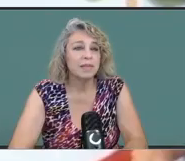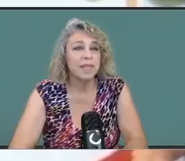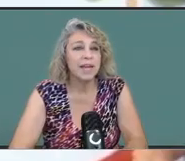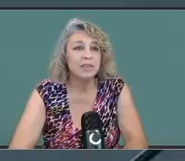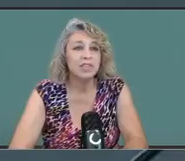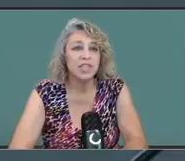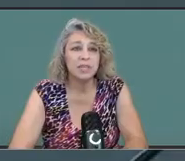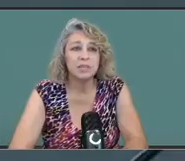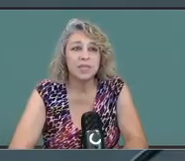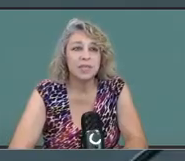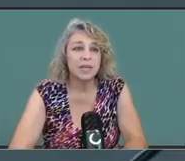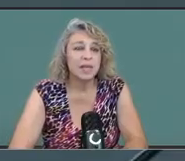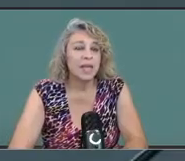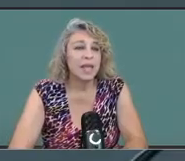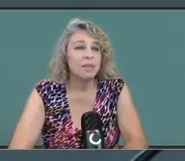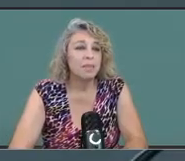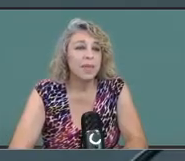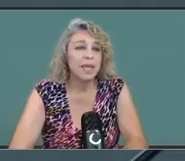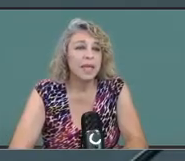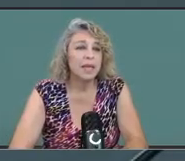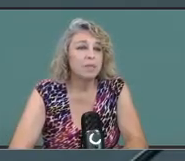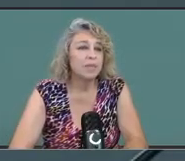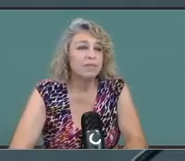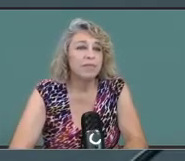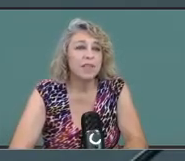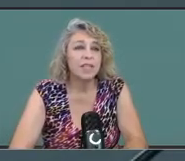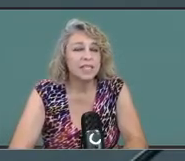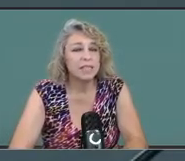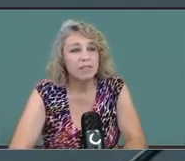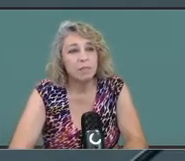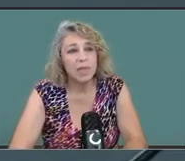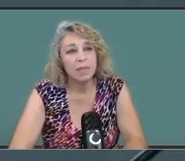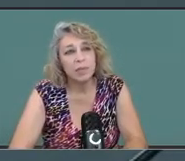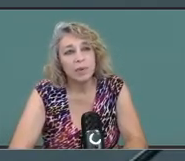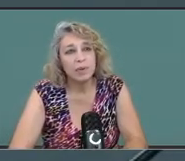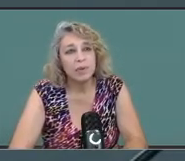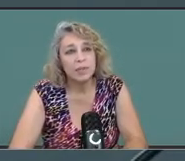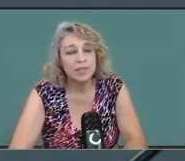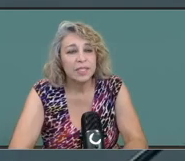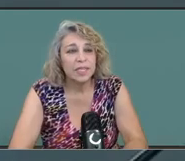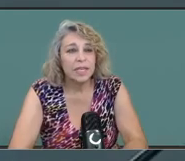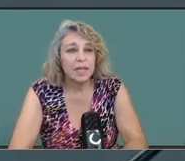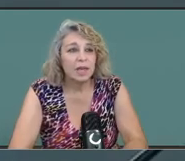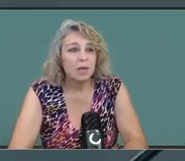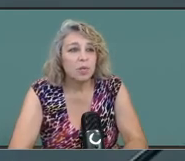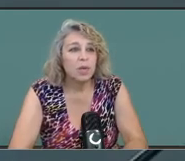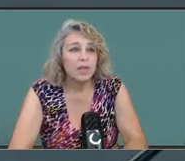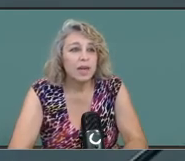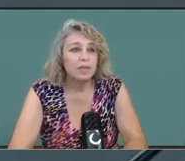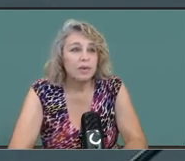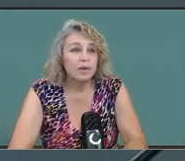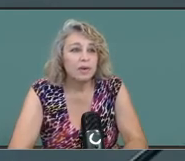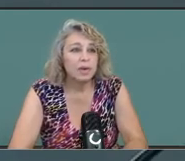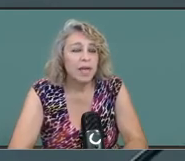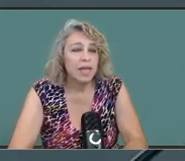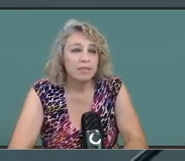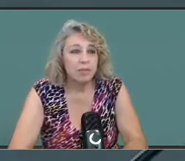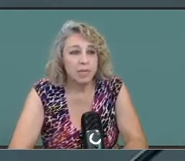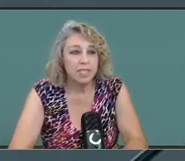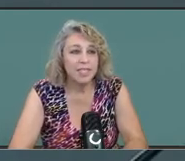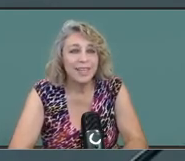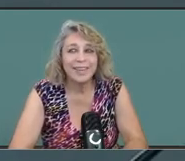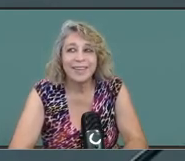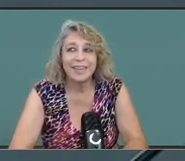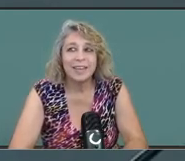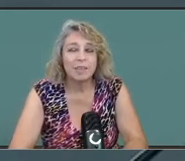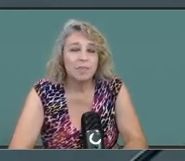the townships and picking up the feelings of the people without a